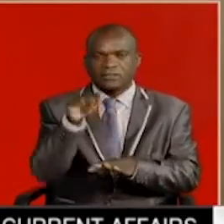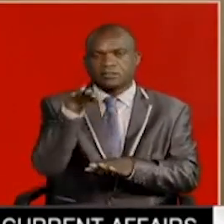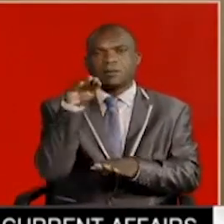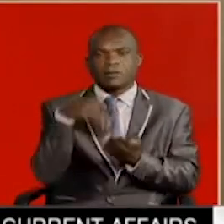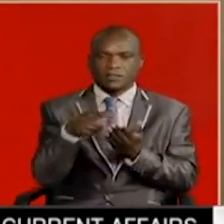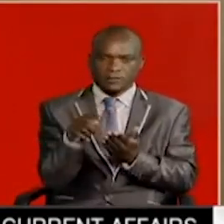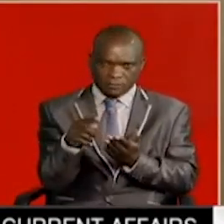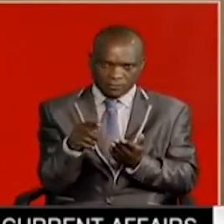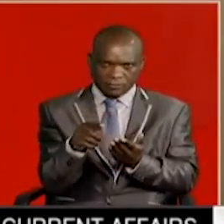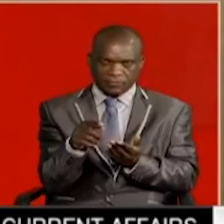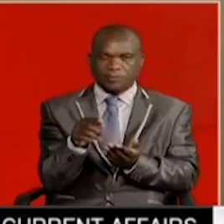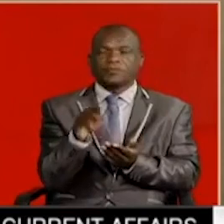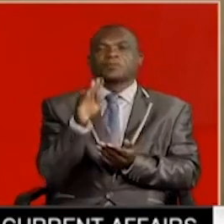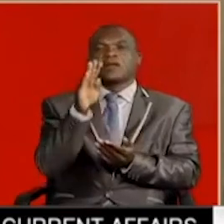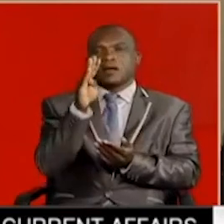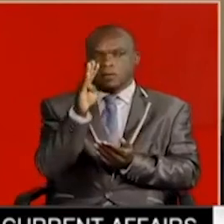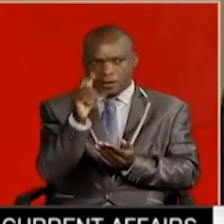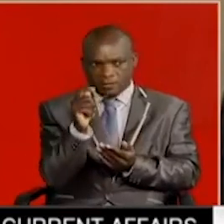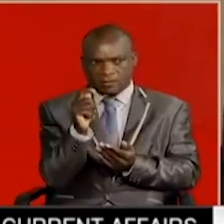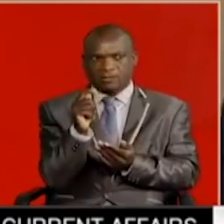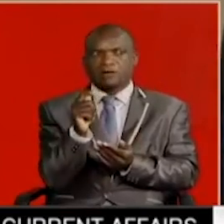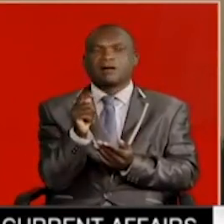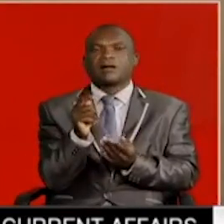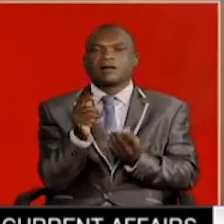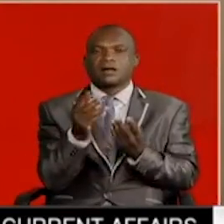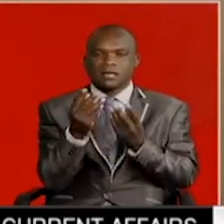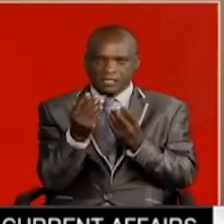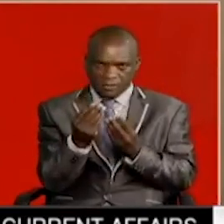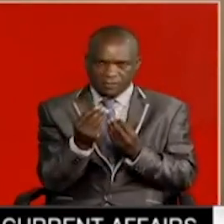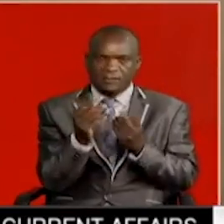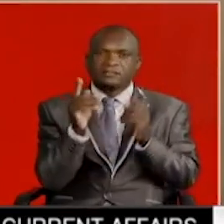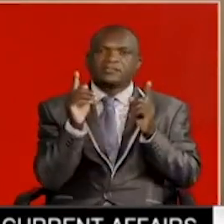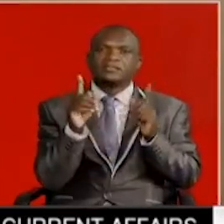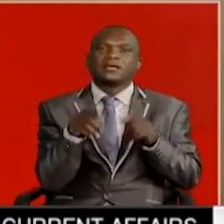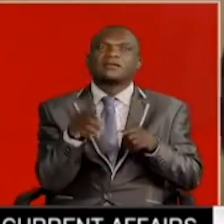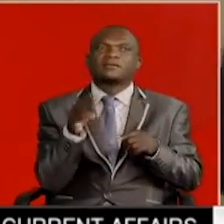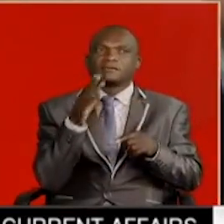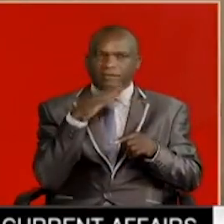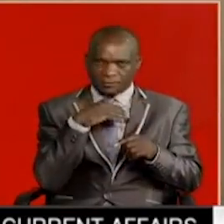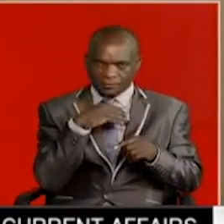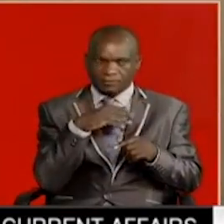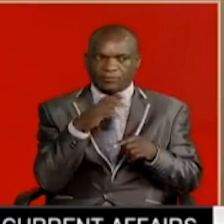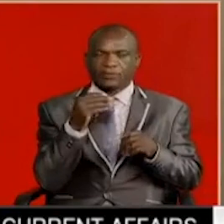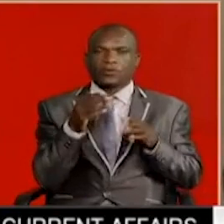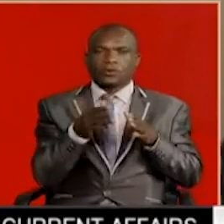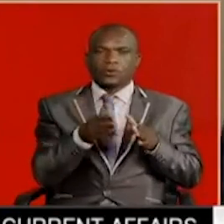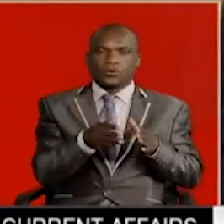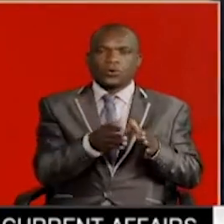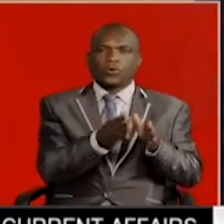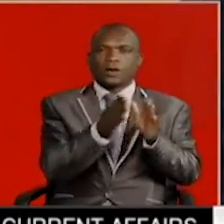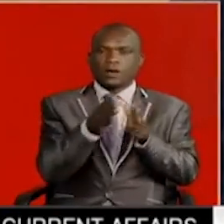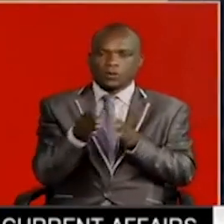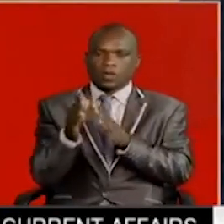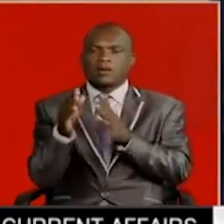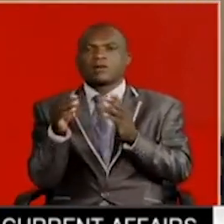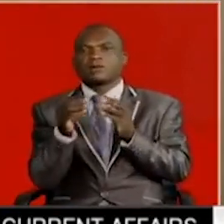But we have already started the processing together with